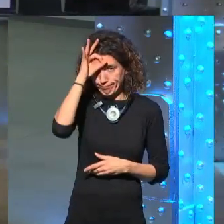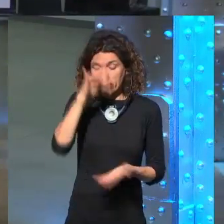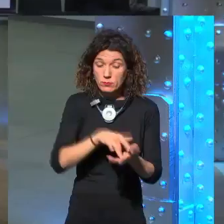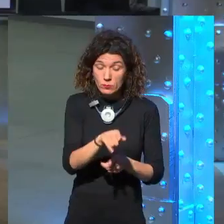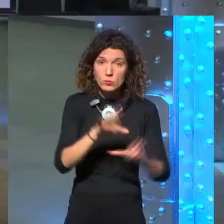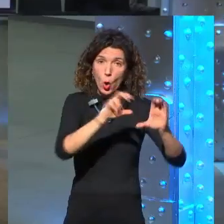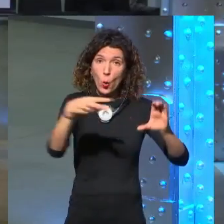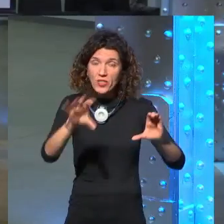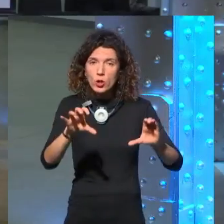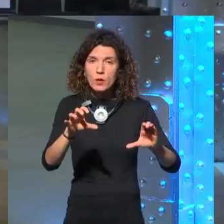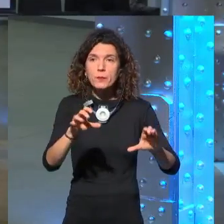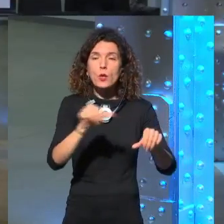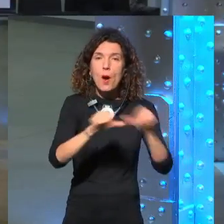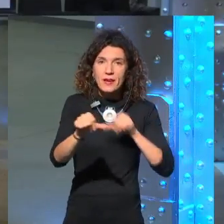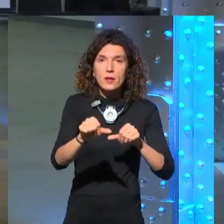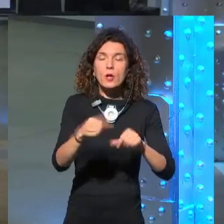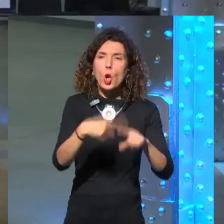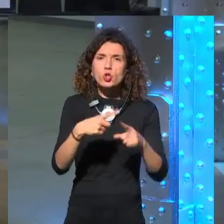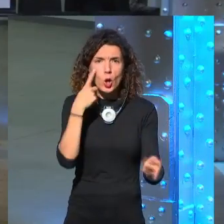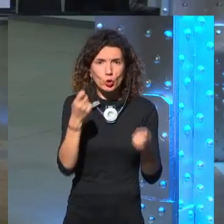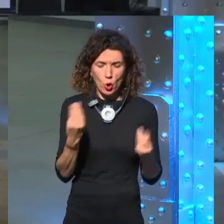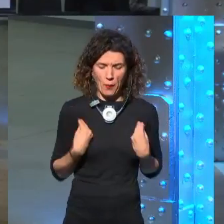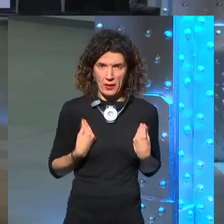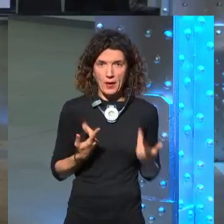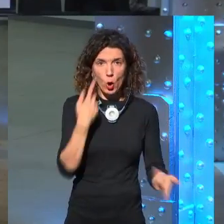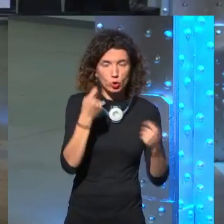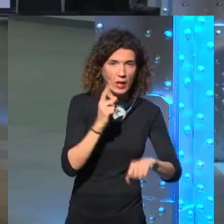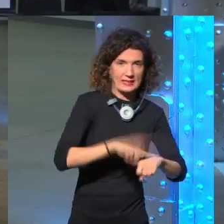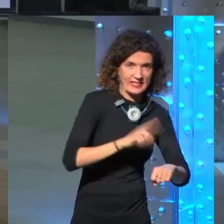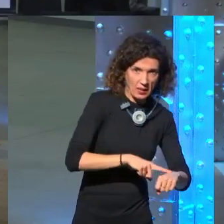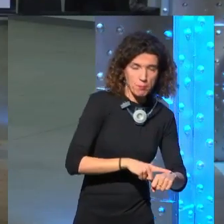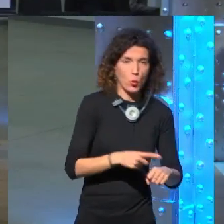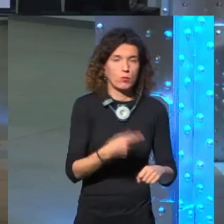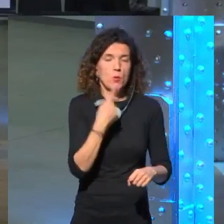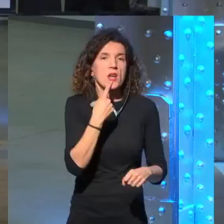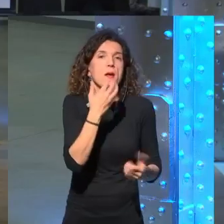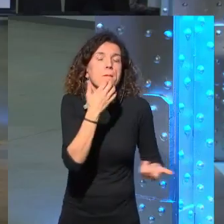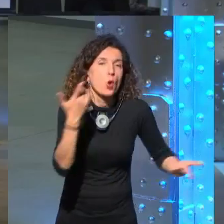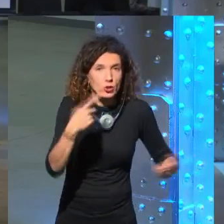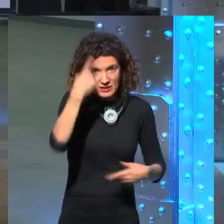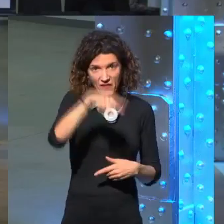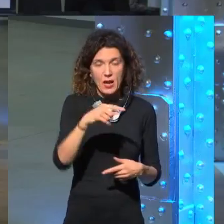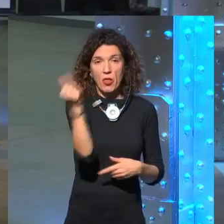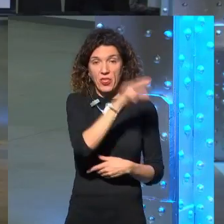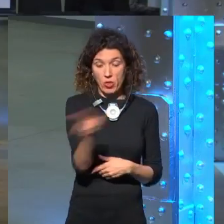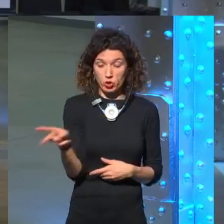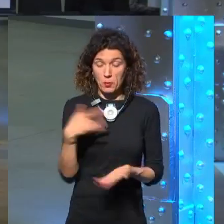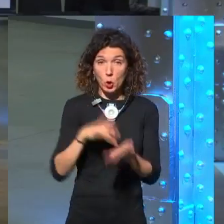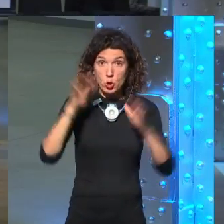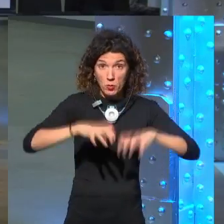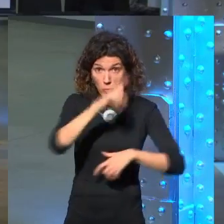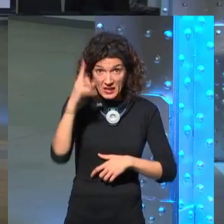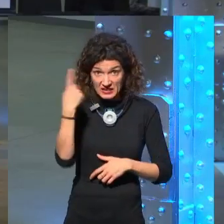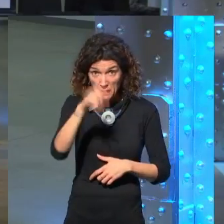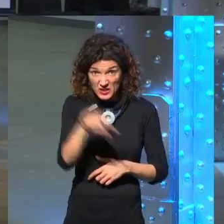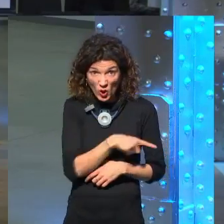we would like to know about in our lives. It controls the weather. I mean, did we know 2 weeks ago it was going to be raining in Madrid? I